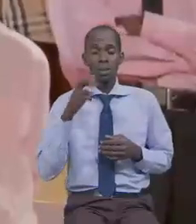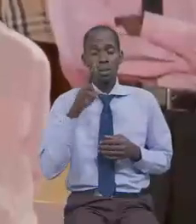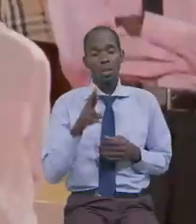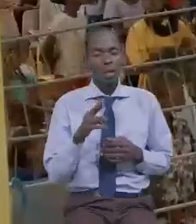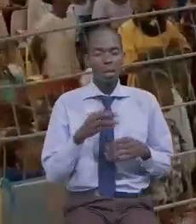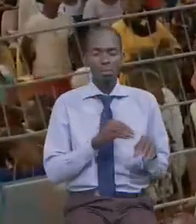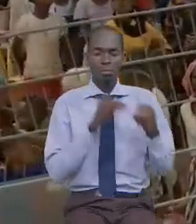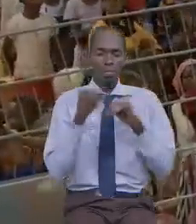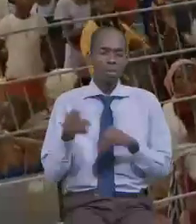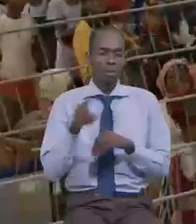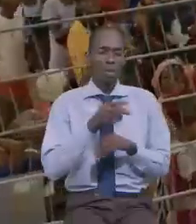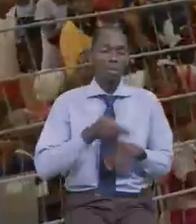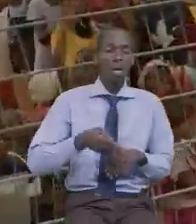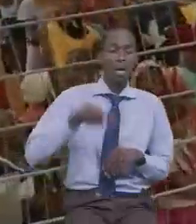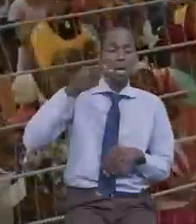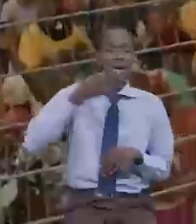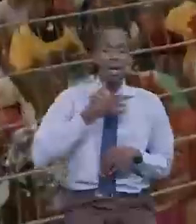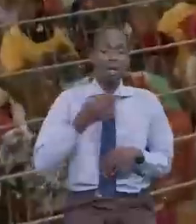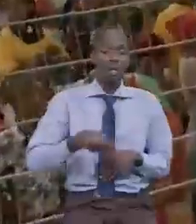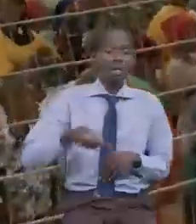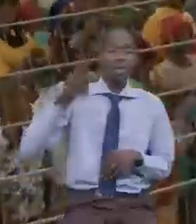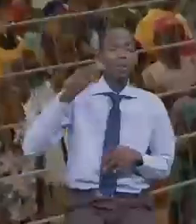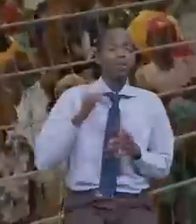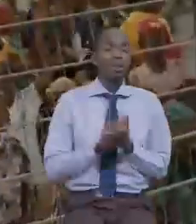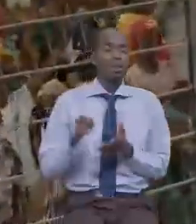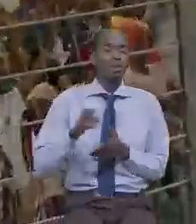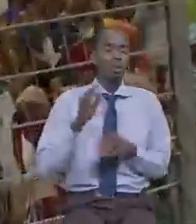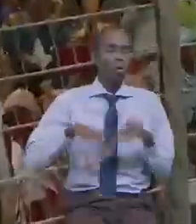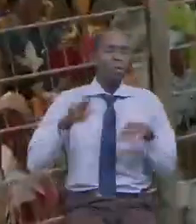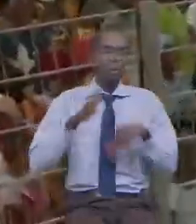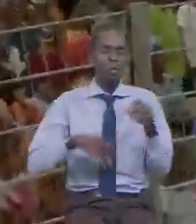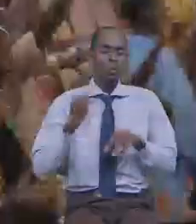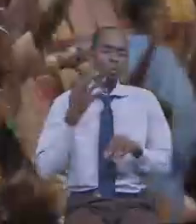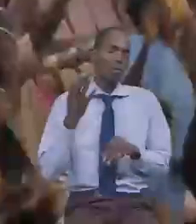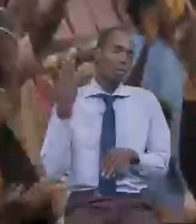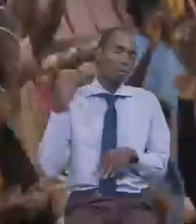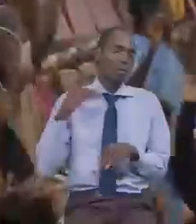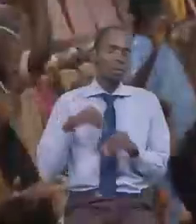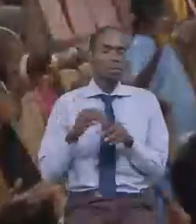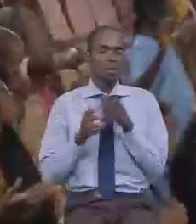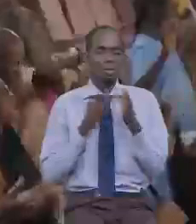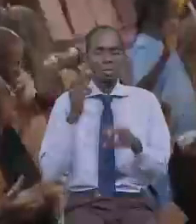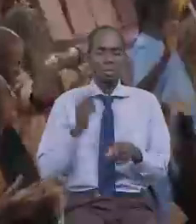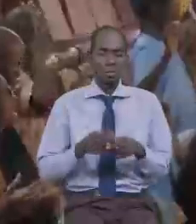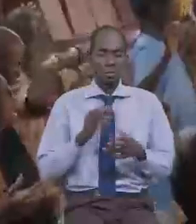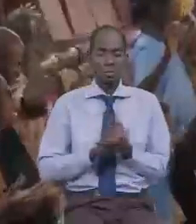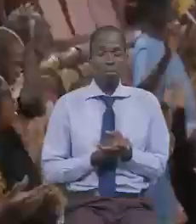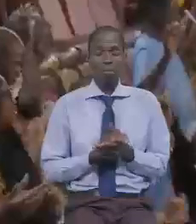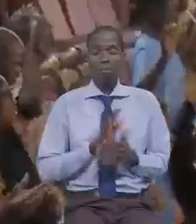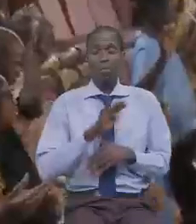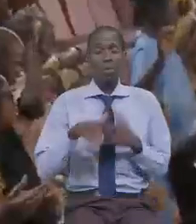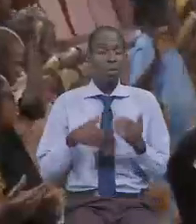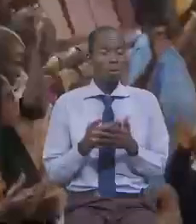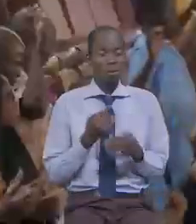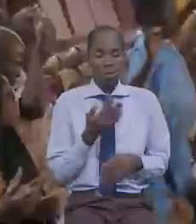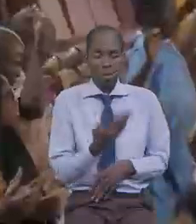higher than their predecessors in Jesus' name. All the resources to